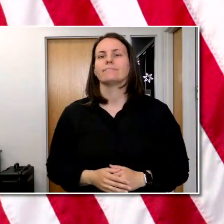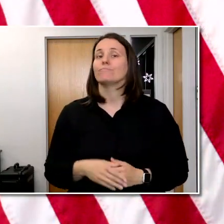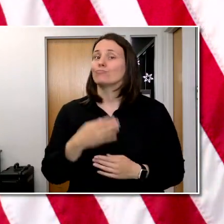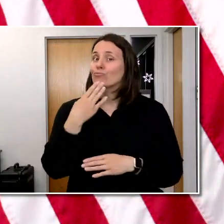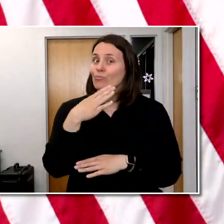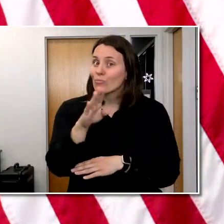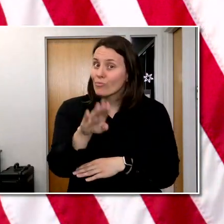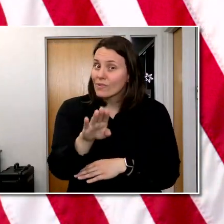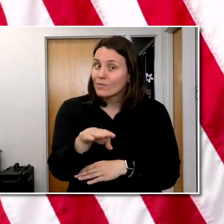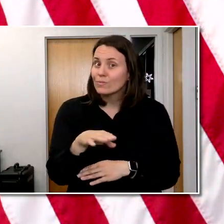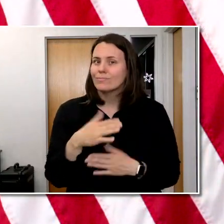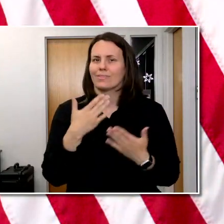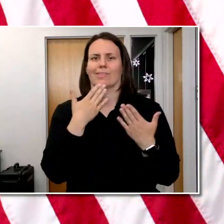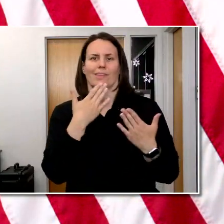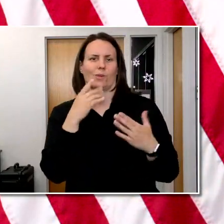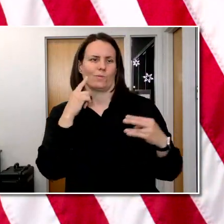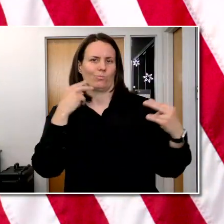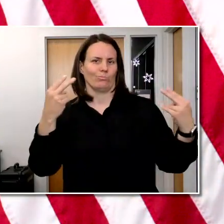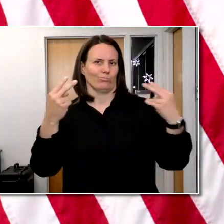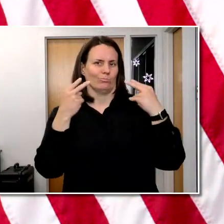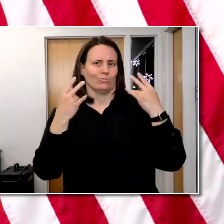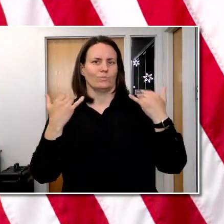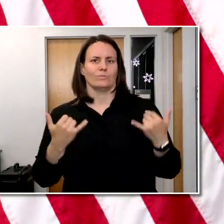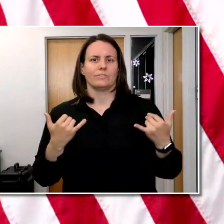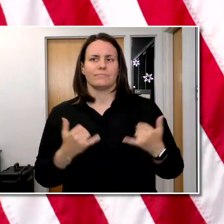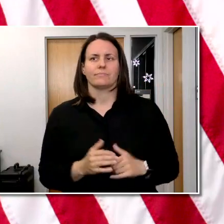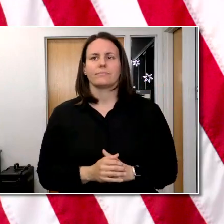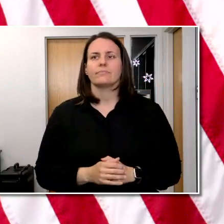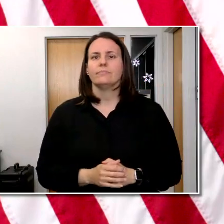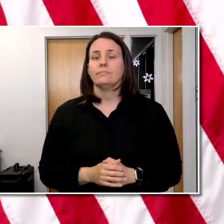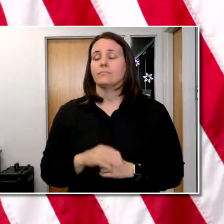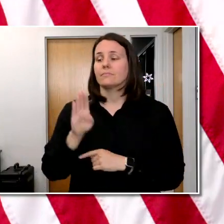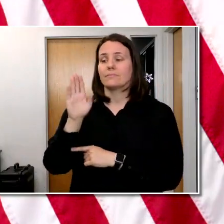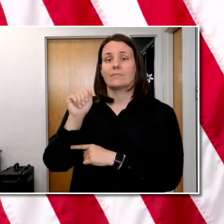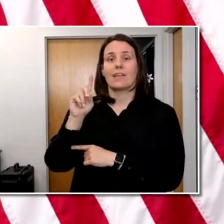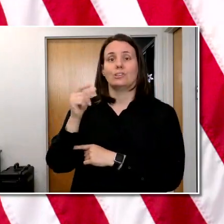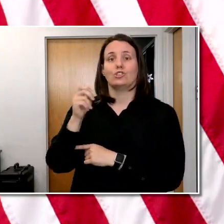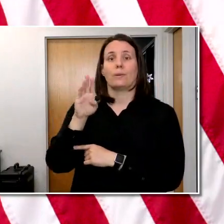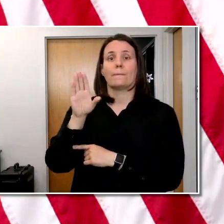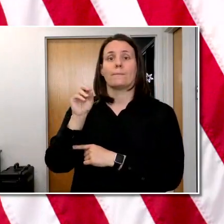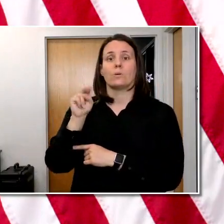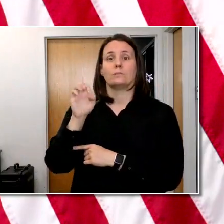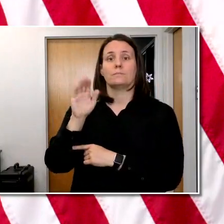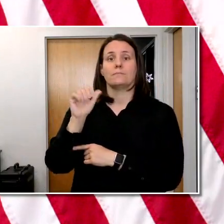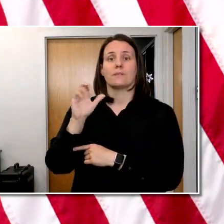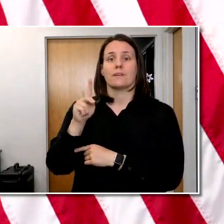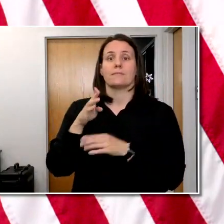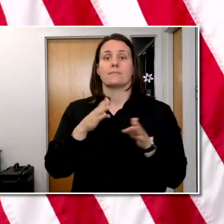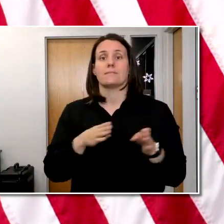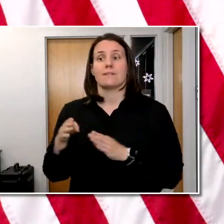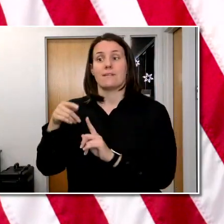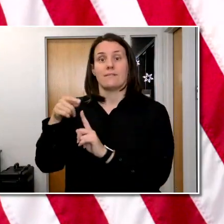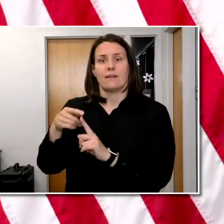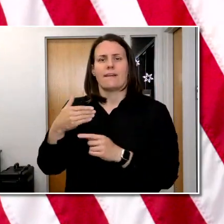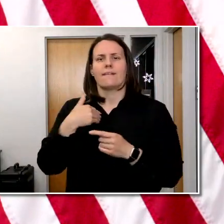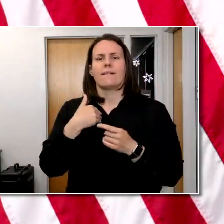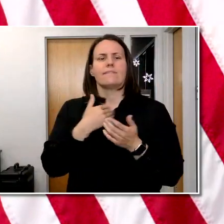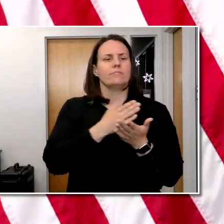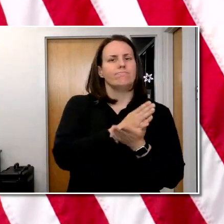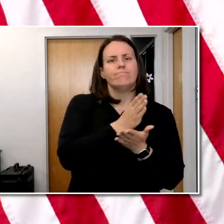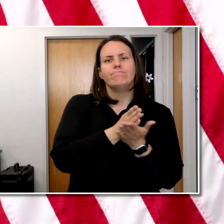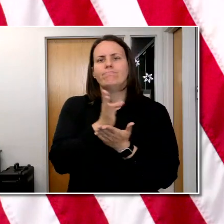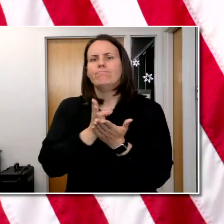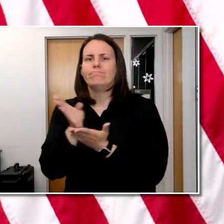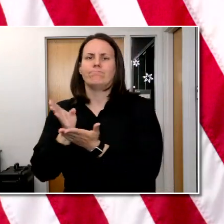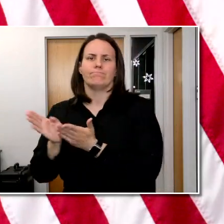us today. Our Badger Bounce Back Plan has many moving parts, all of them interconnected. And one of those integral parts